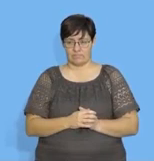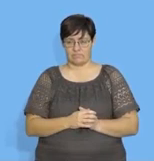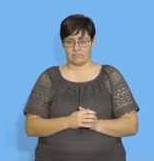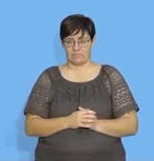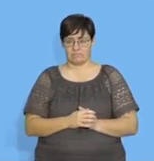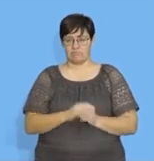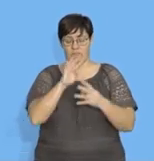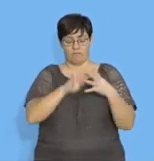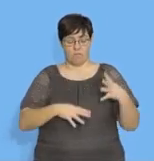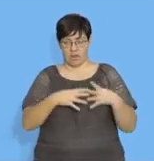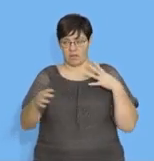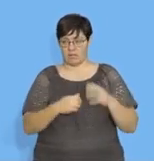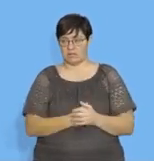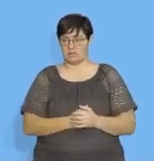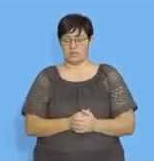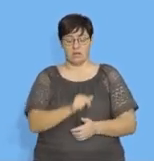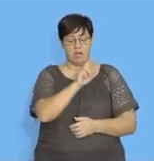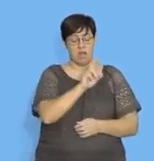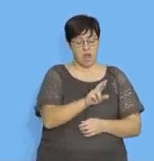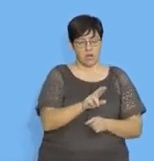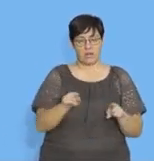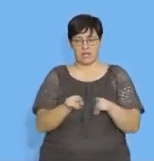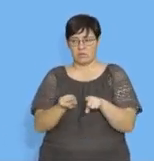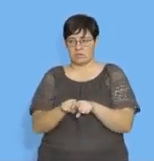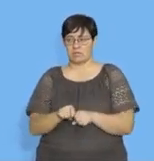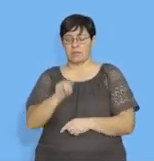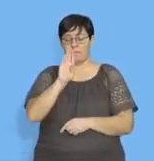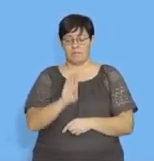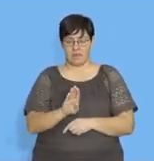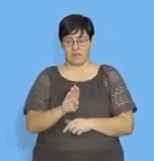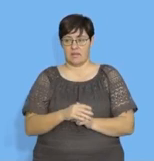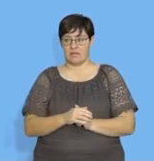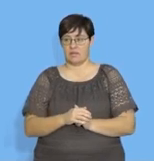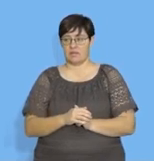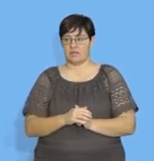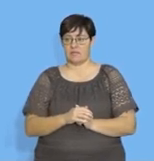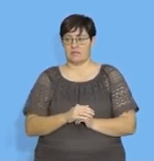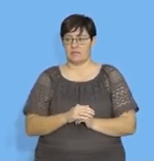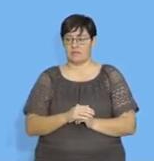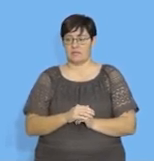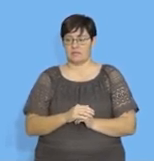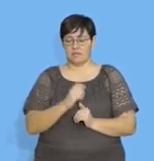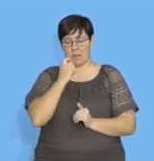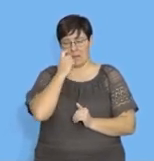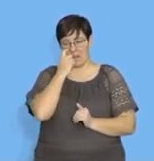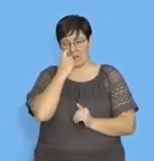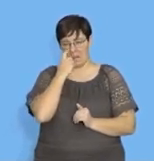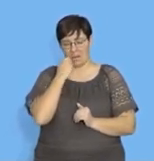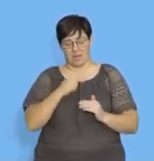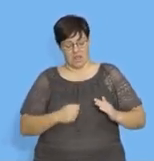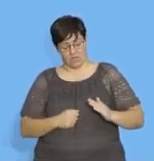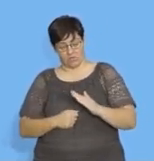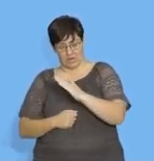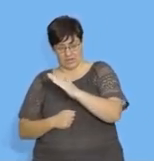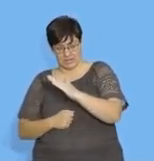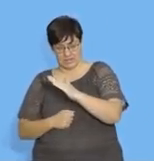Okay, the coefficient correlation is B times, the B is the